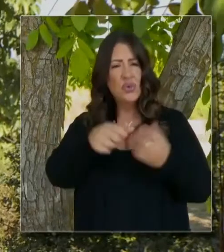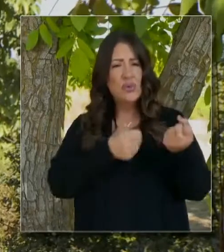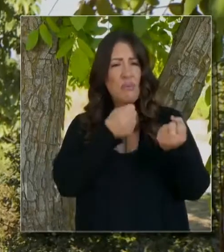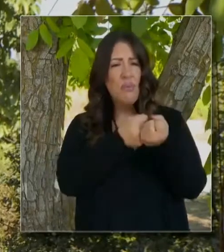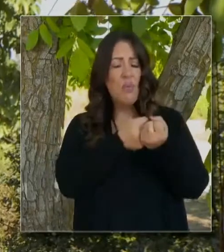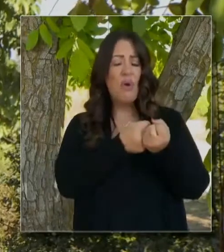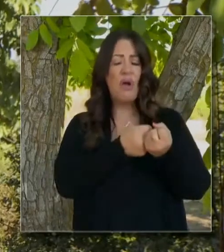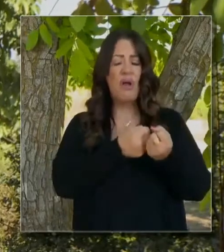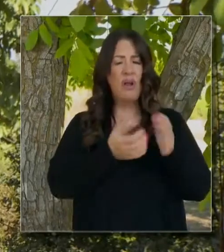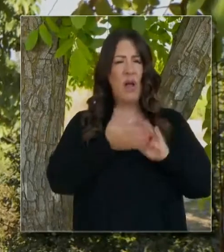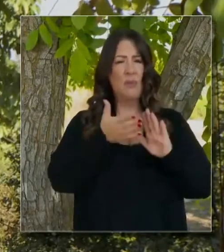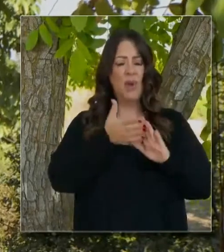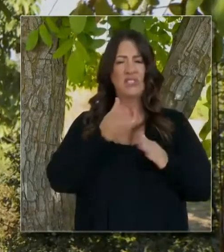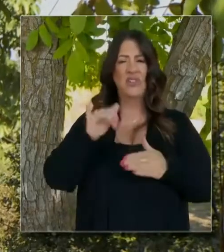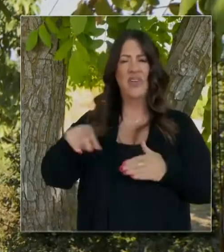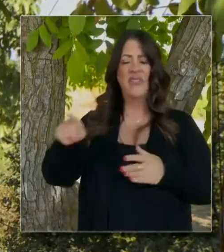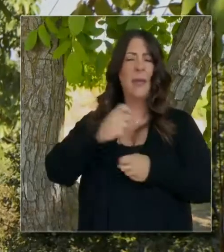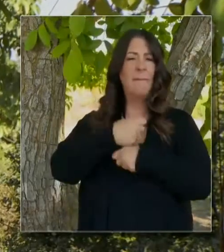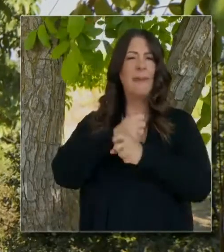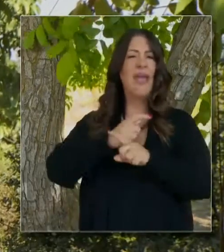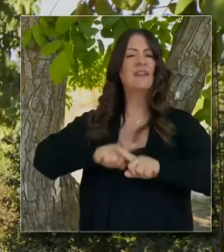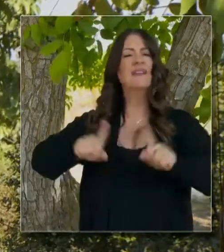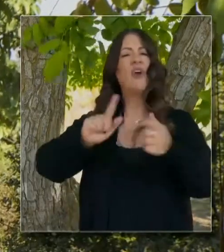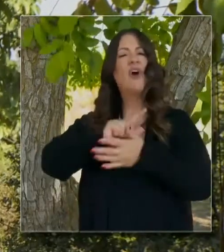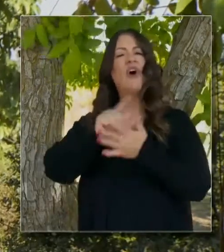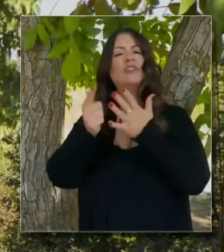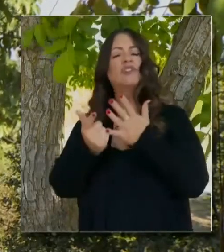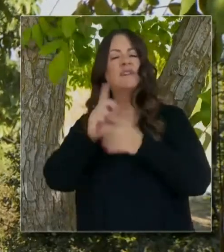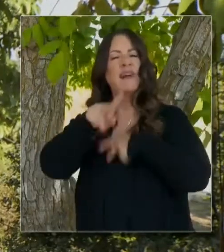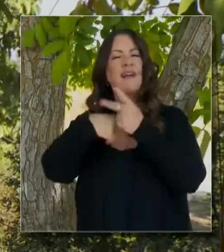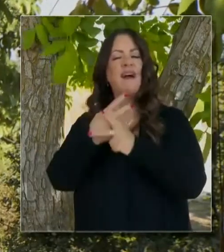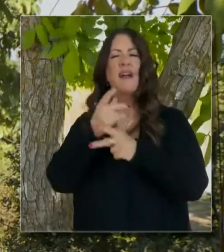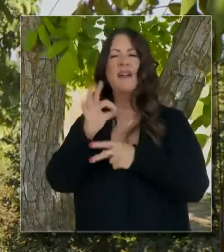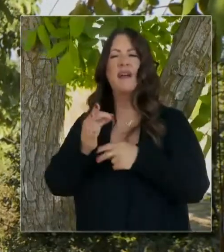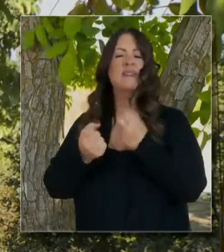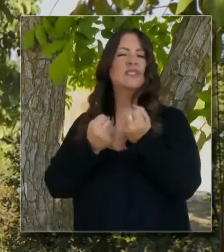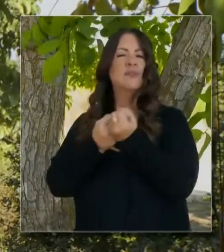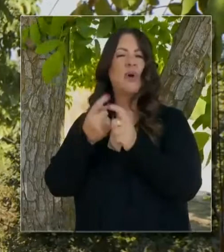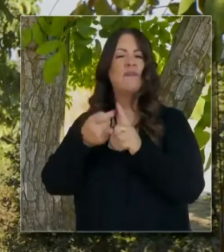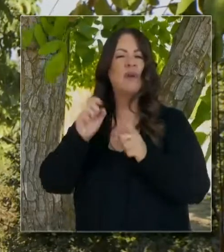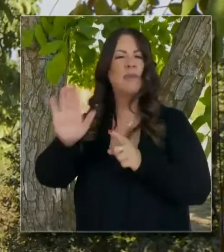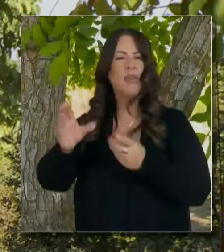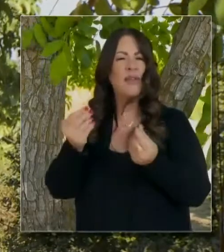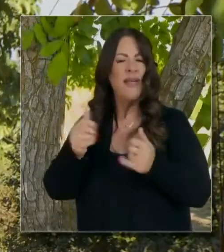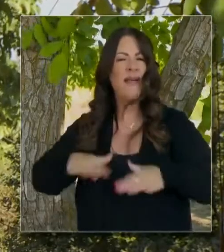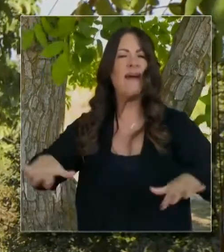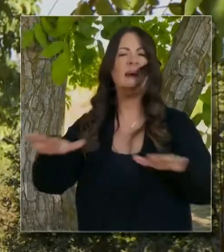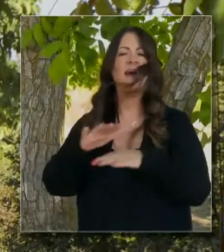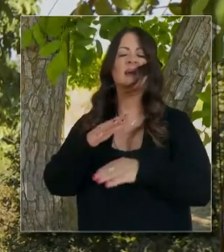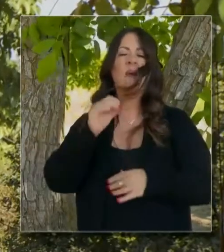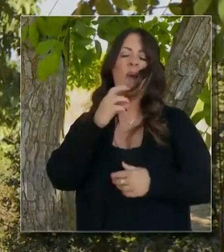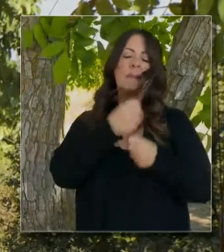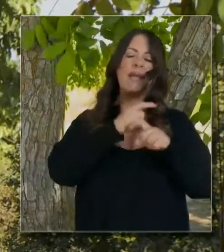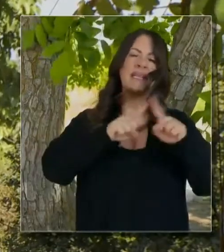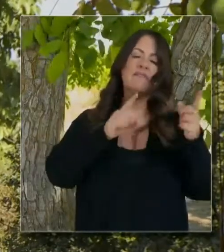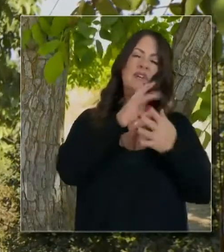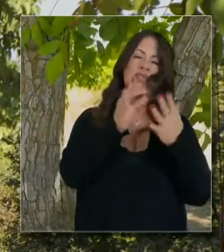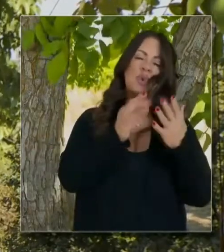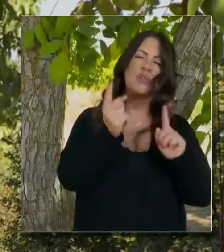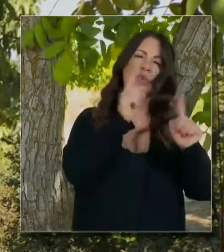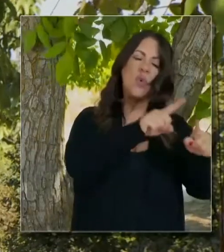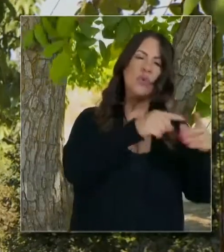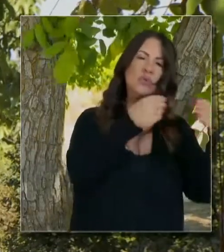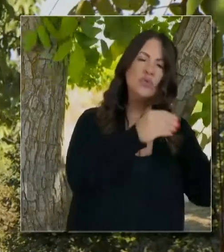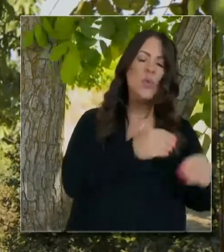an operation like that? That's a choice you can make when you go to the store or you go online. What kind